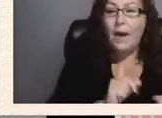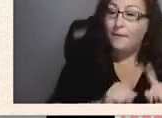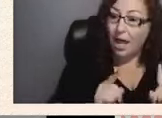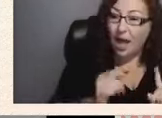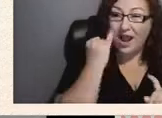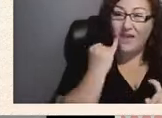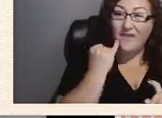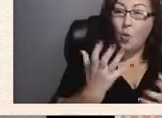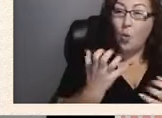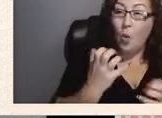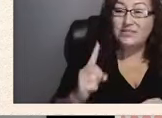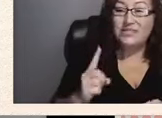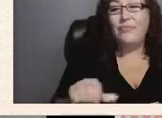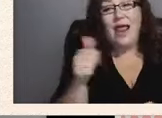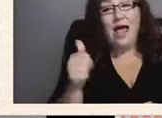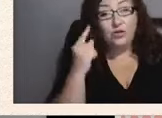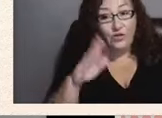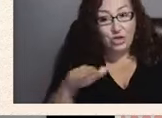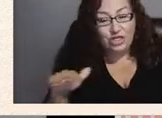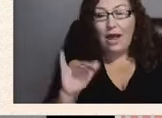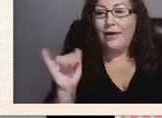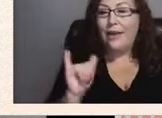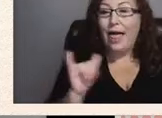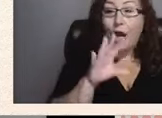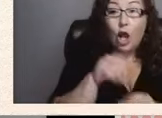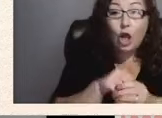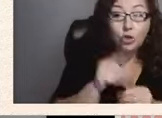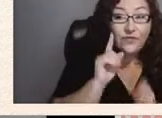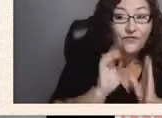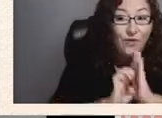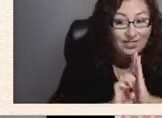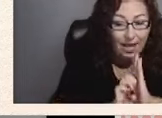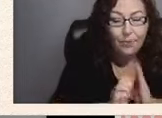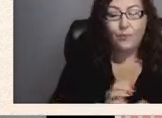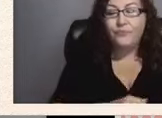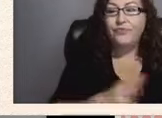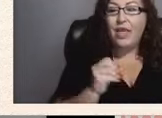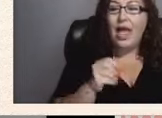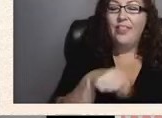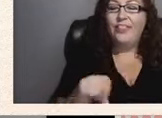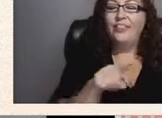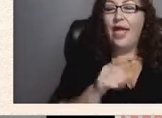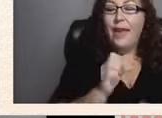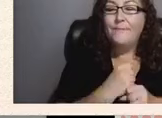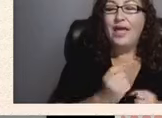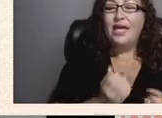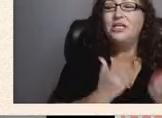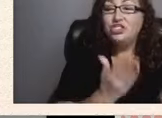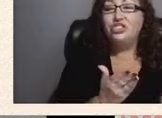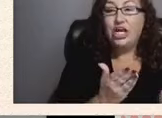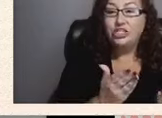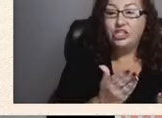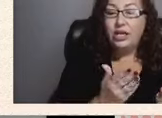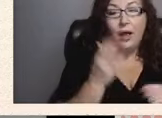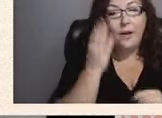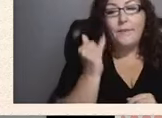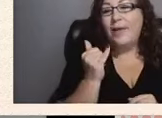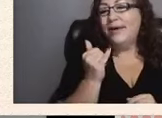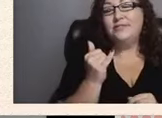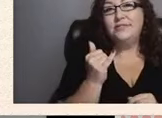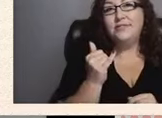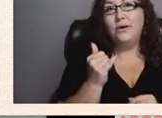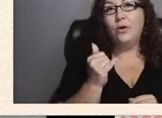want something else for your child, such as inclusion, for example, and they're making a suggestion because what it